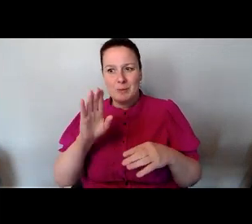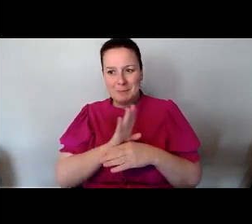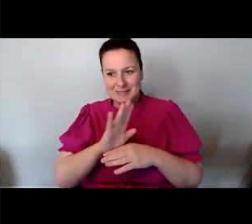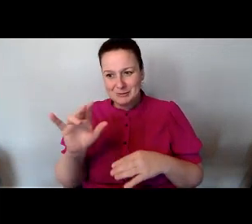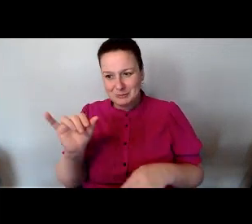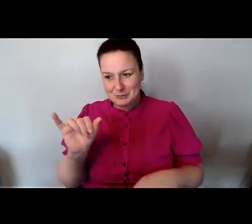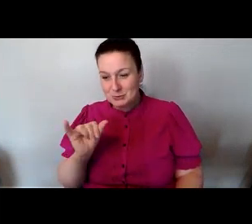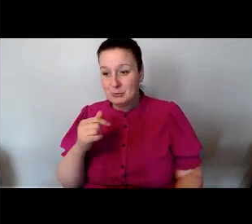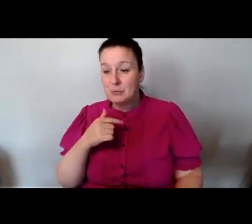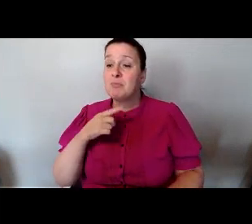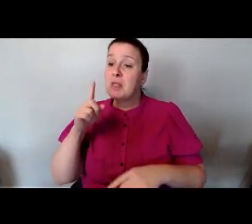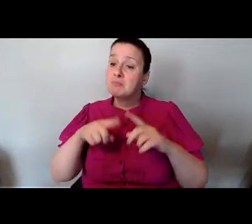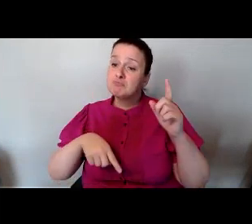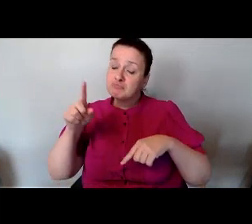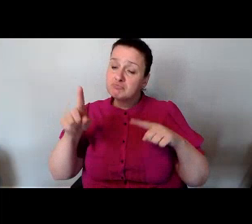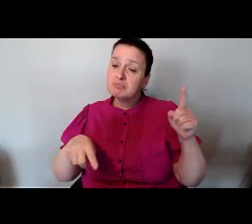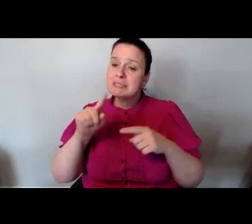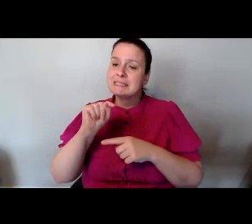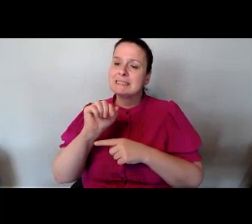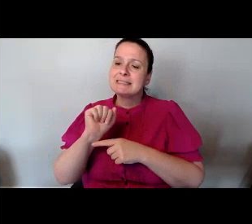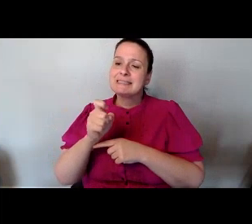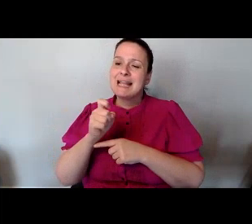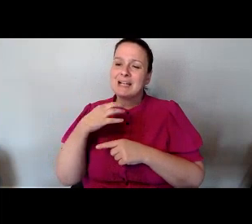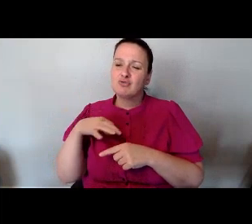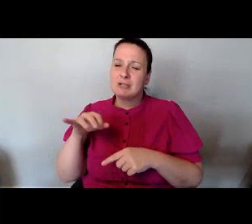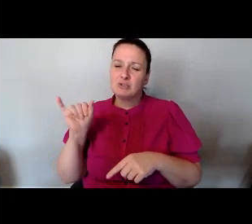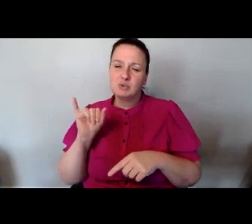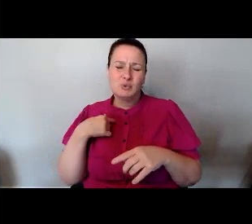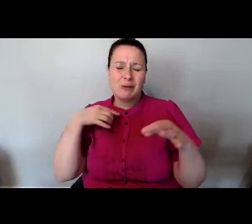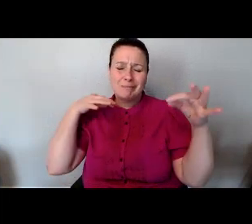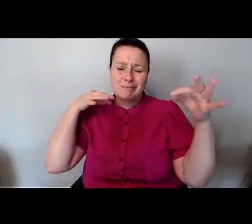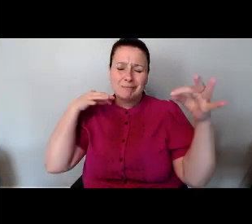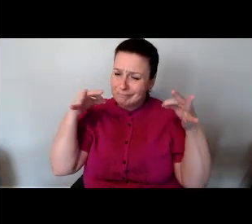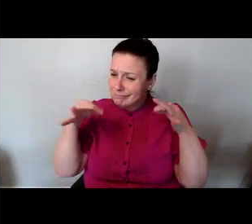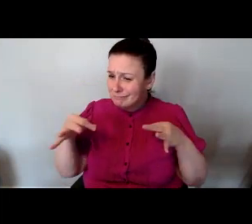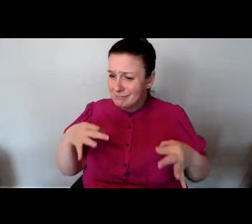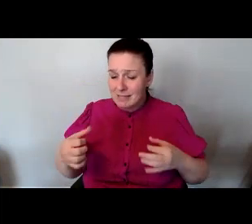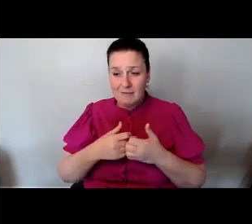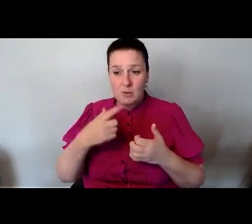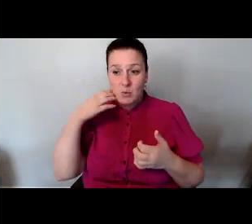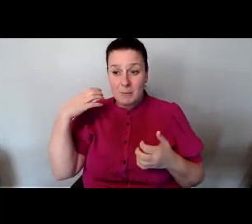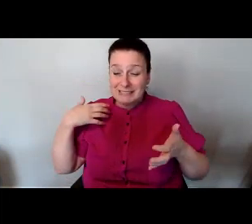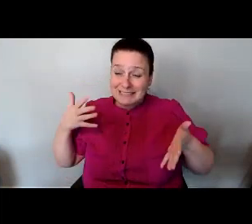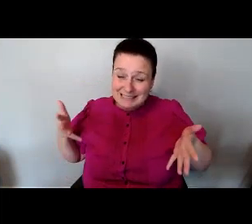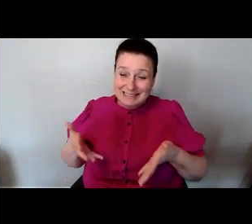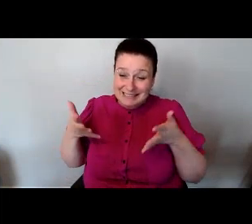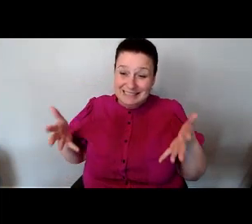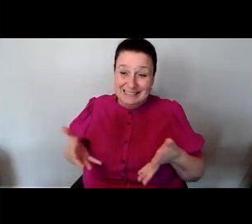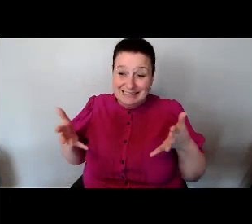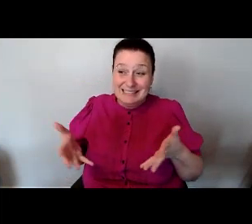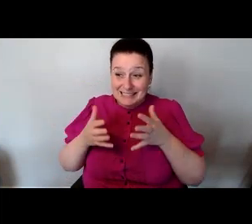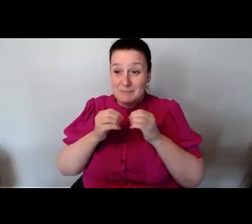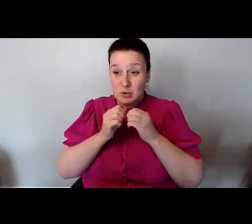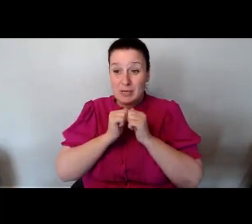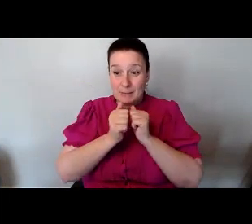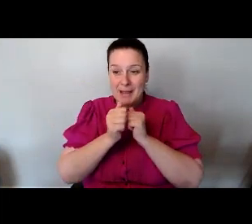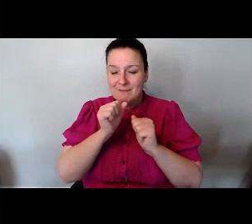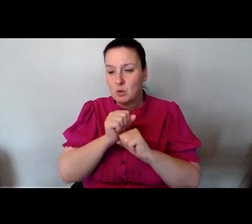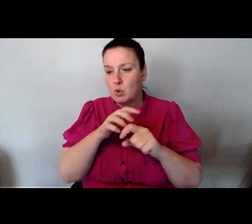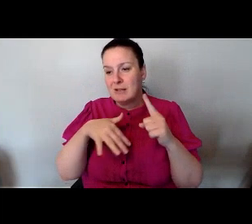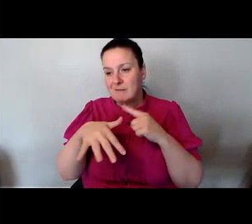are various tax credits as well. So we talk to employers about all of these things to try to promote that competitive work environment